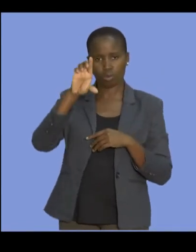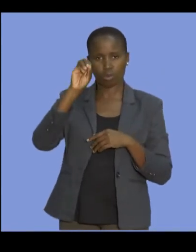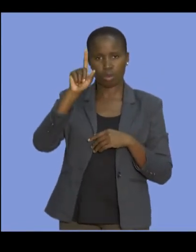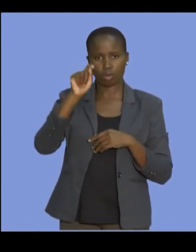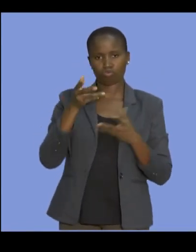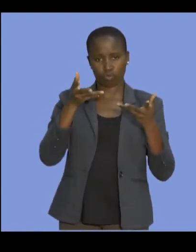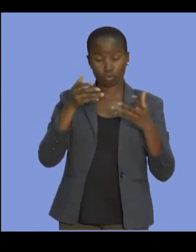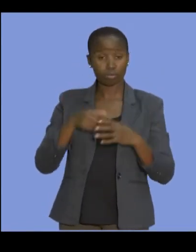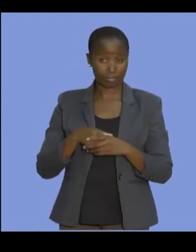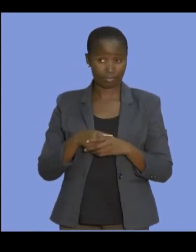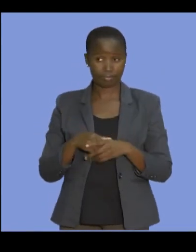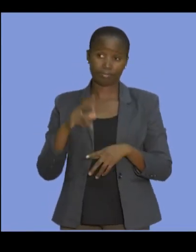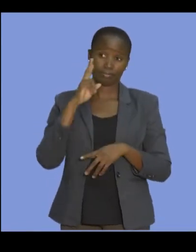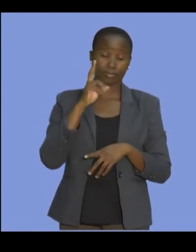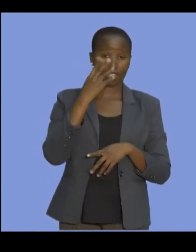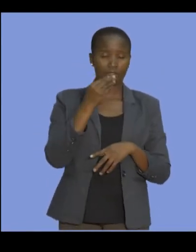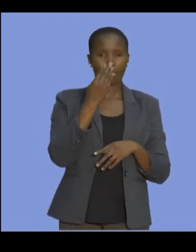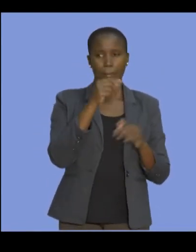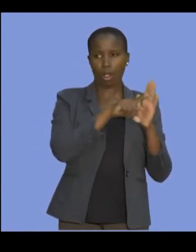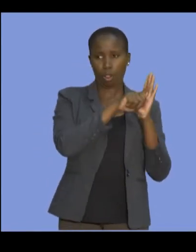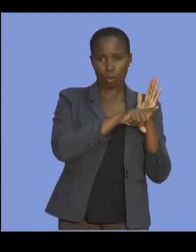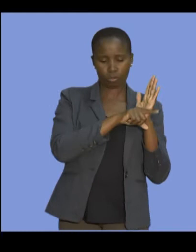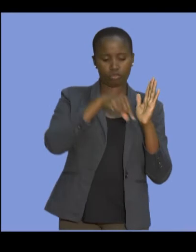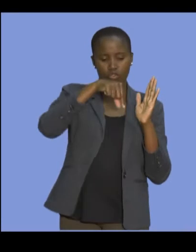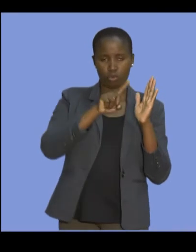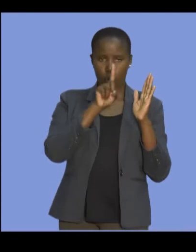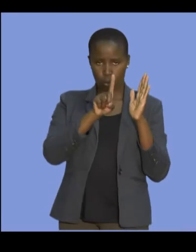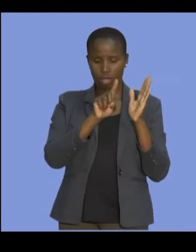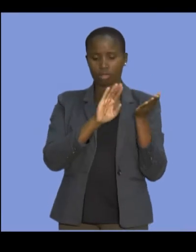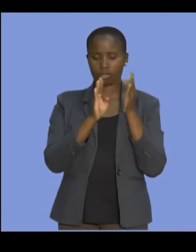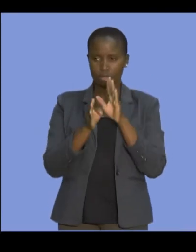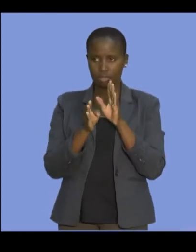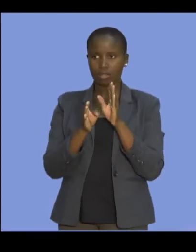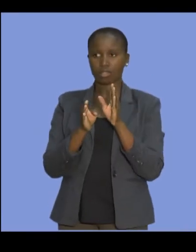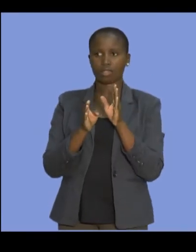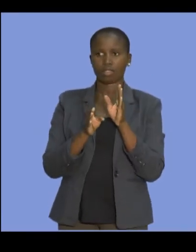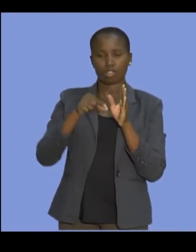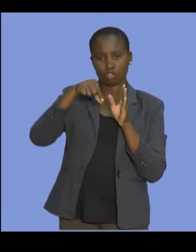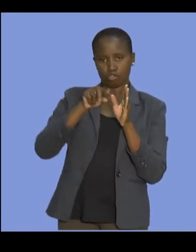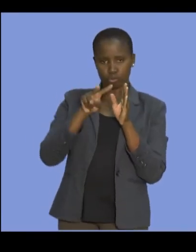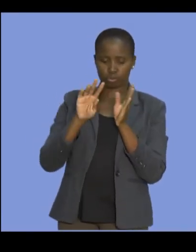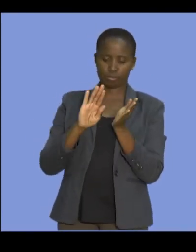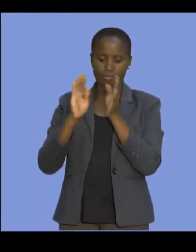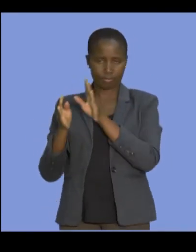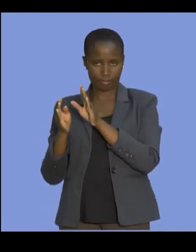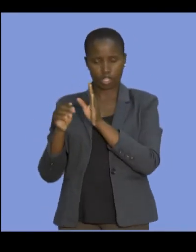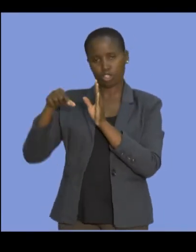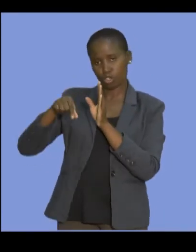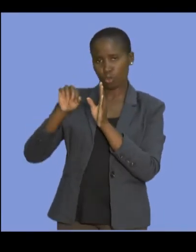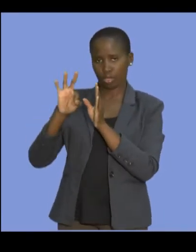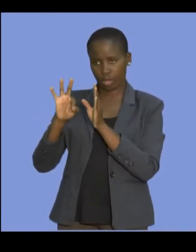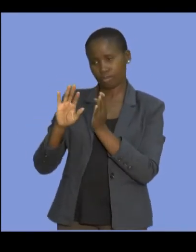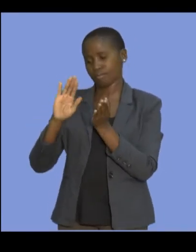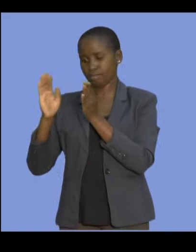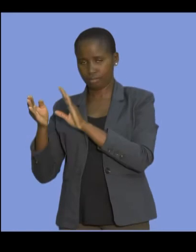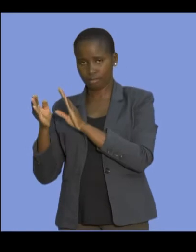there, our Q1 there, which is the lower quartile, Q2, Q3, and the maximum